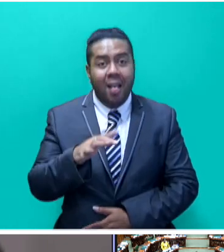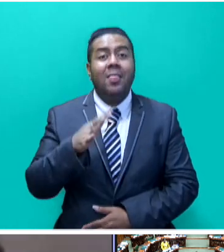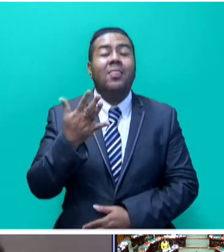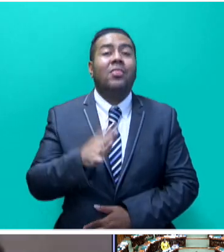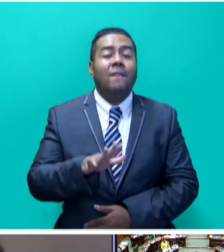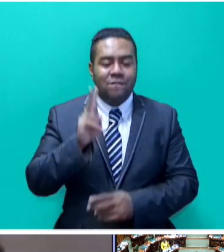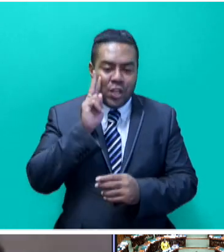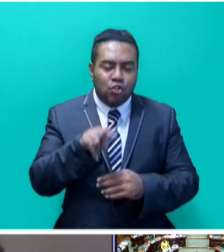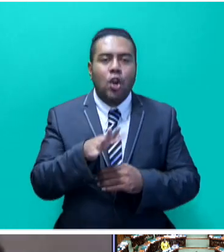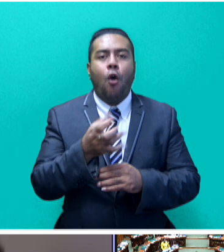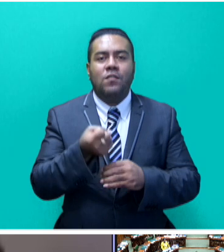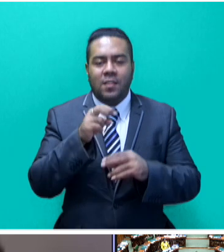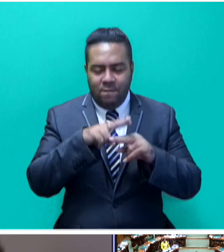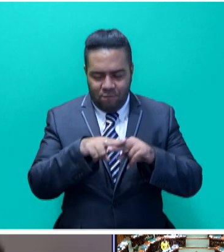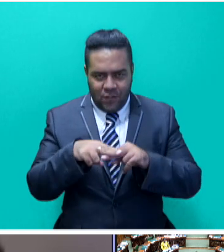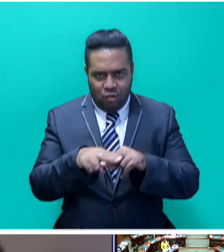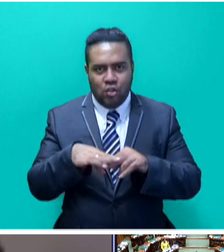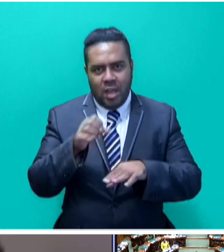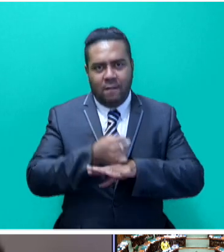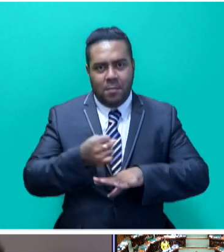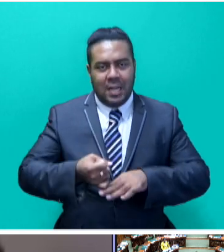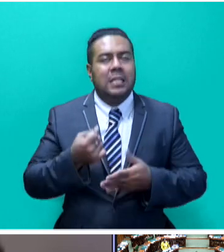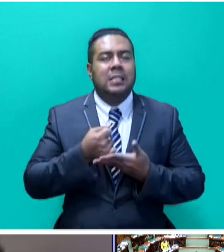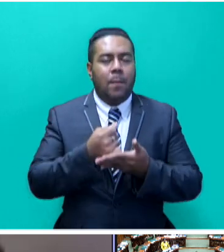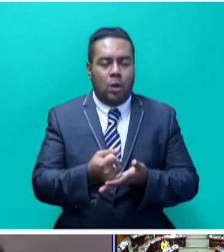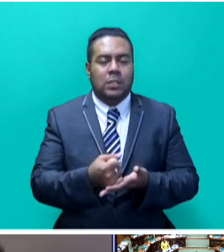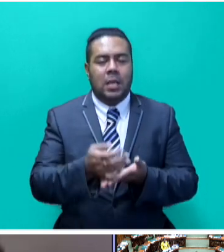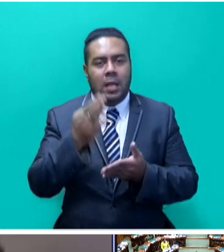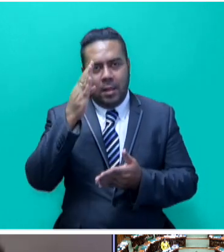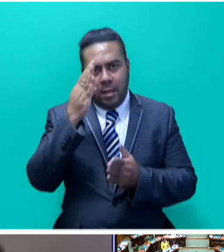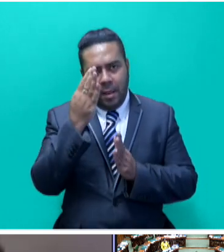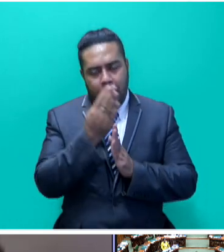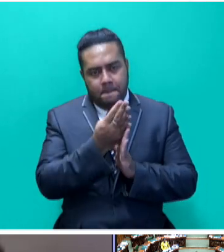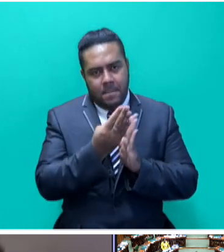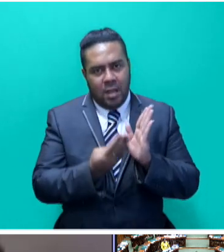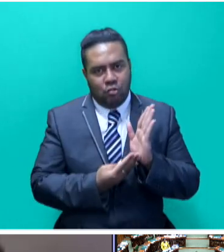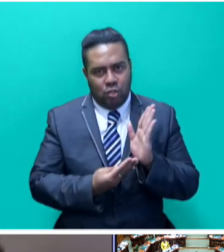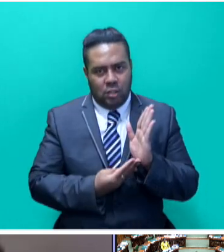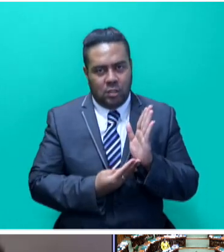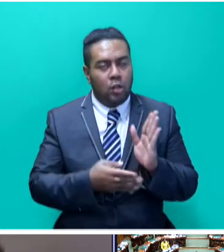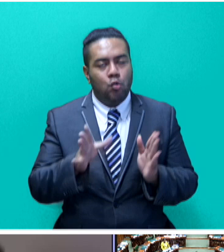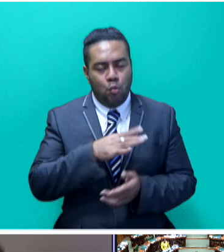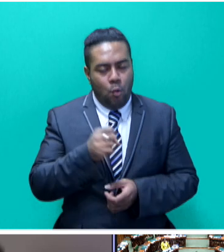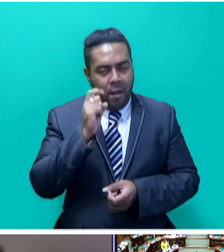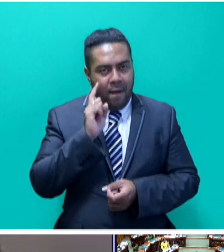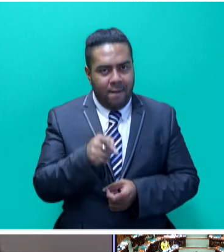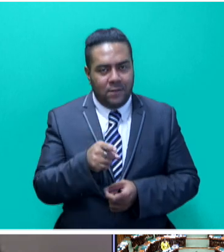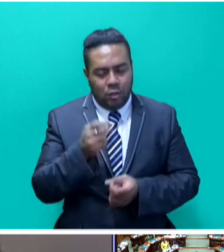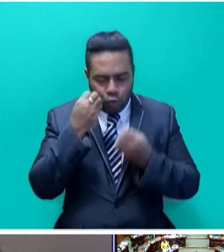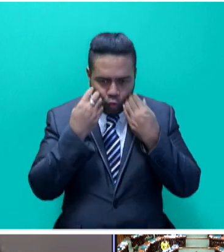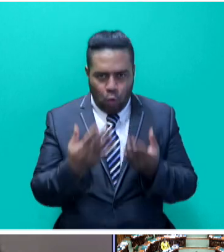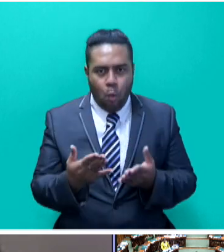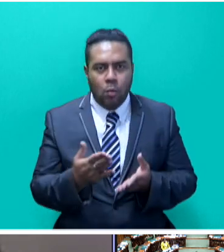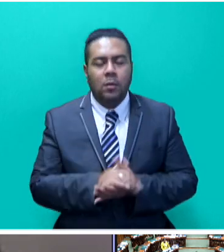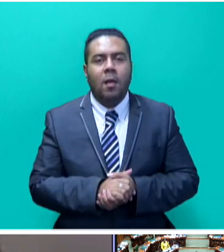of the Fijian government and supporting the budget. Honourable Bulitavu, you have shown the leadership that Fijians look for from